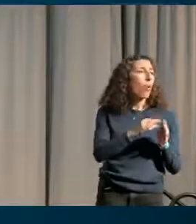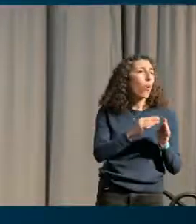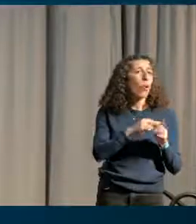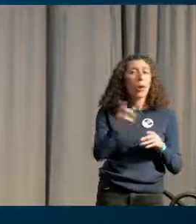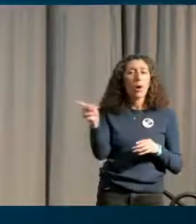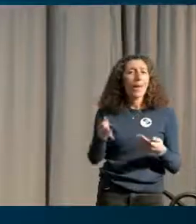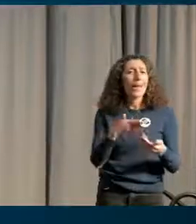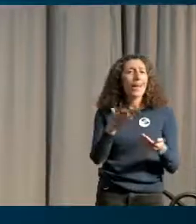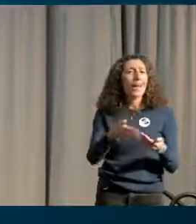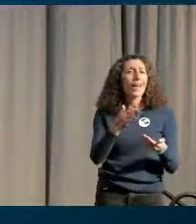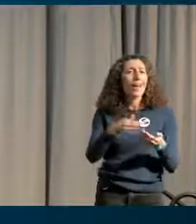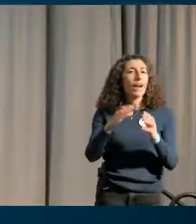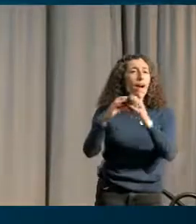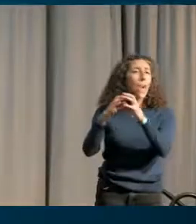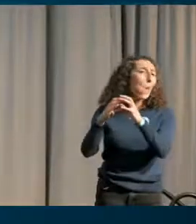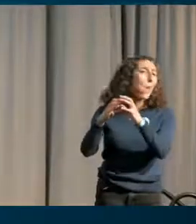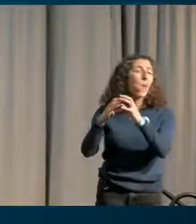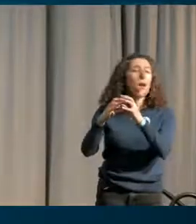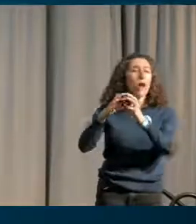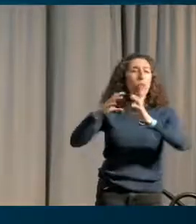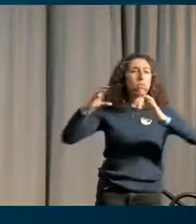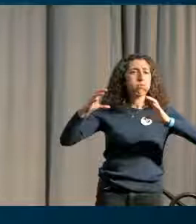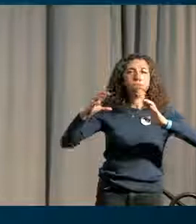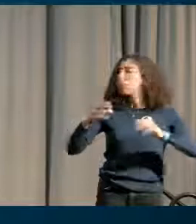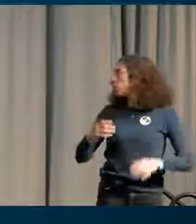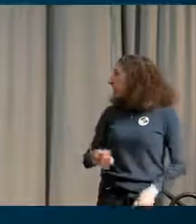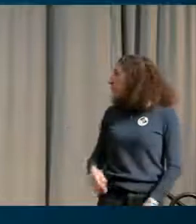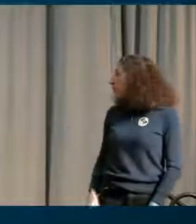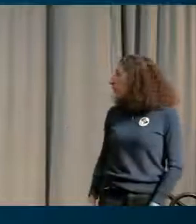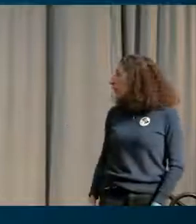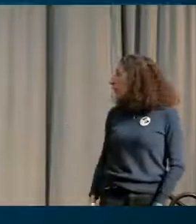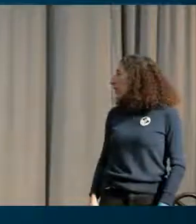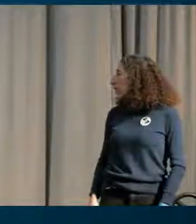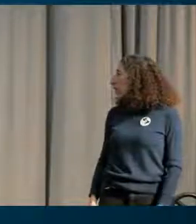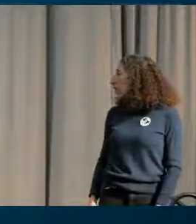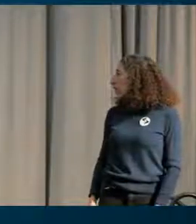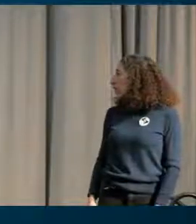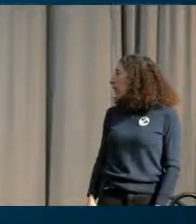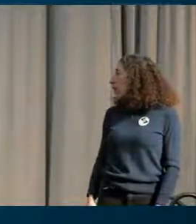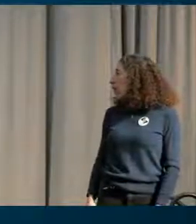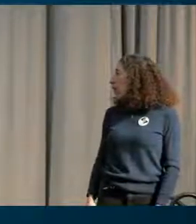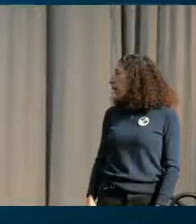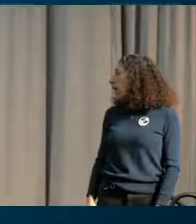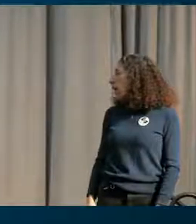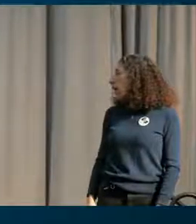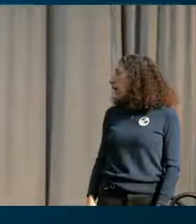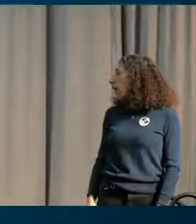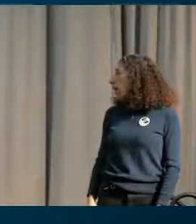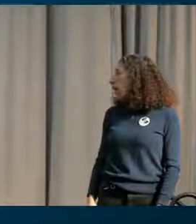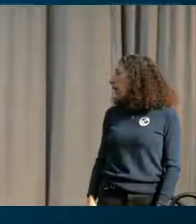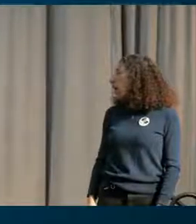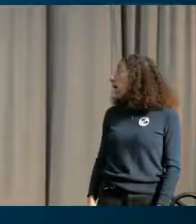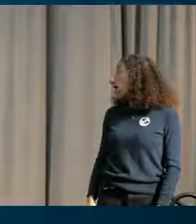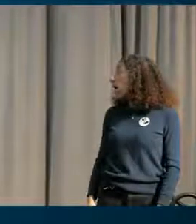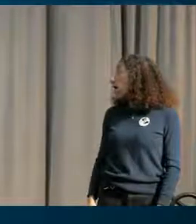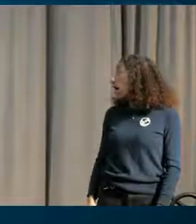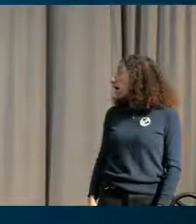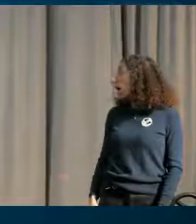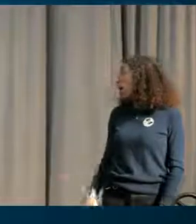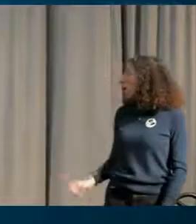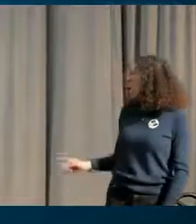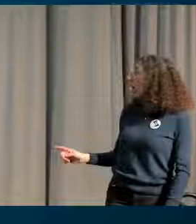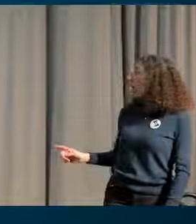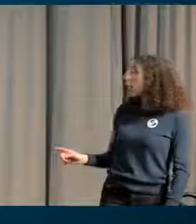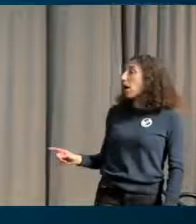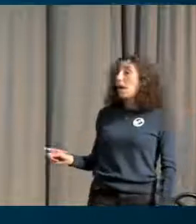ball. Okay. And what's so cool about this is because we have this zone of low